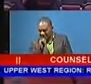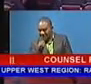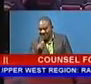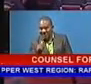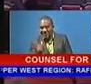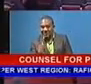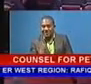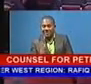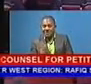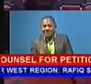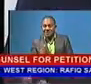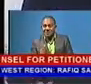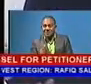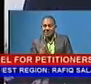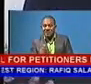My suggestion?